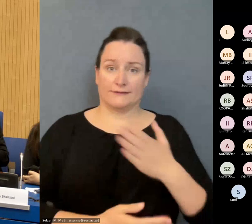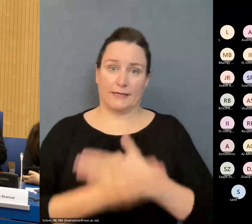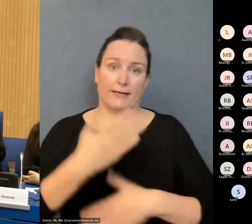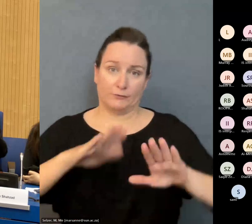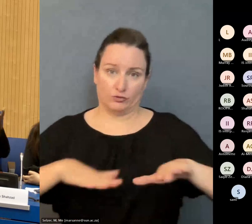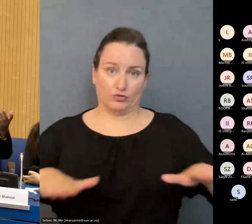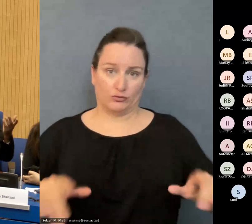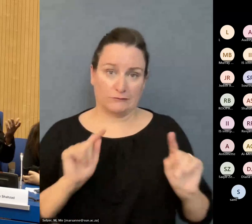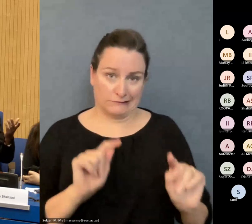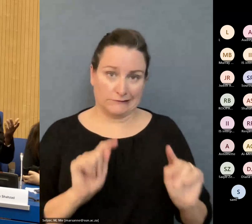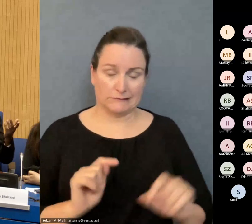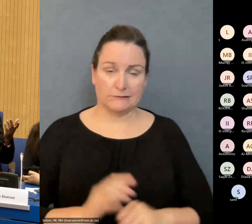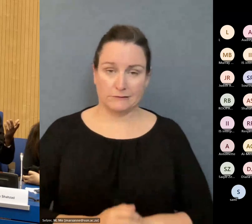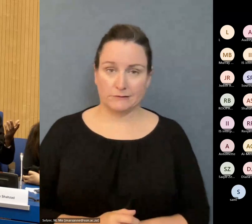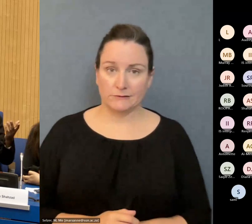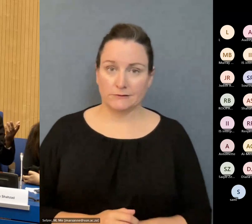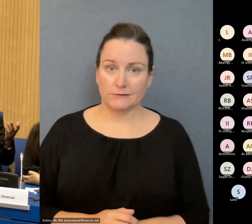the problem is of the numbers.